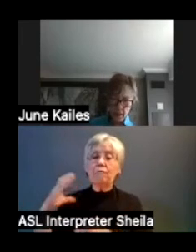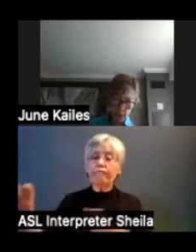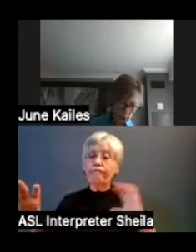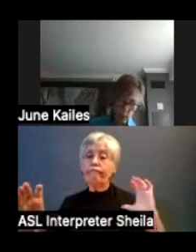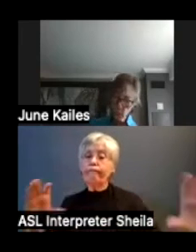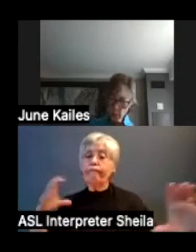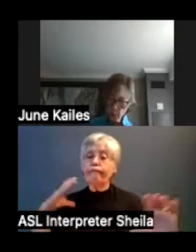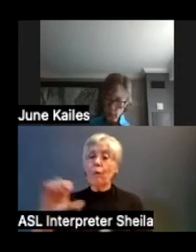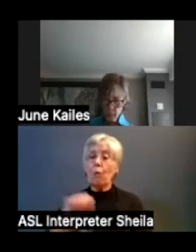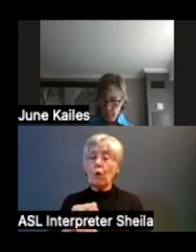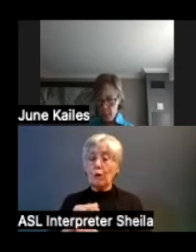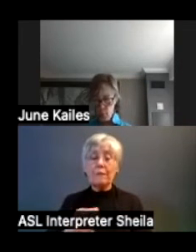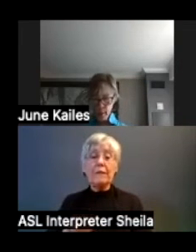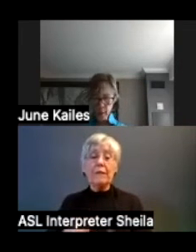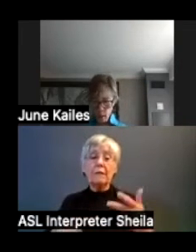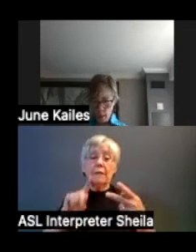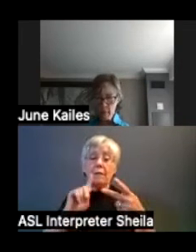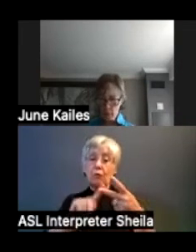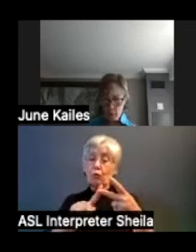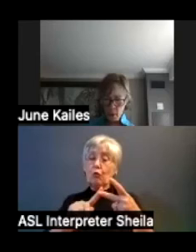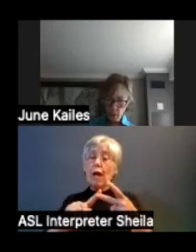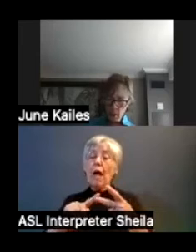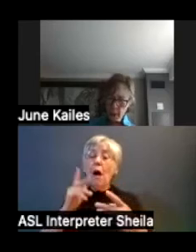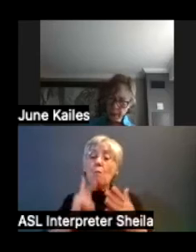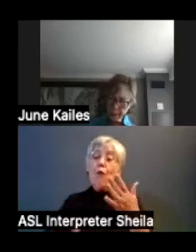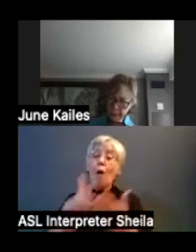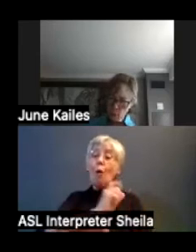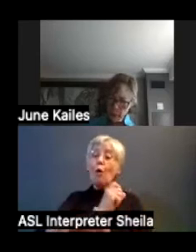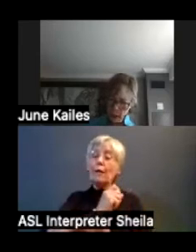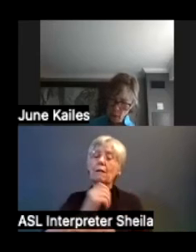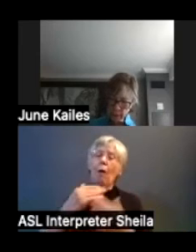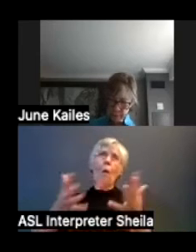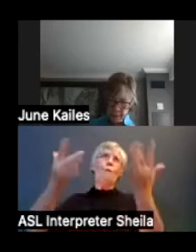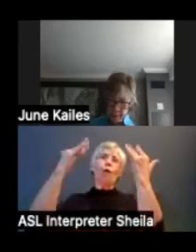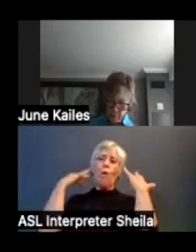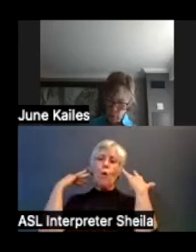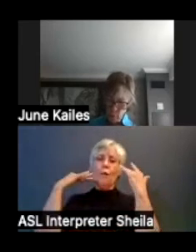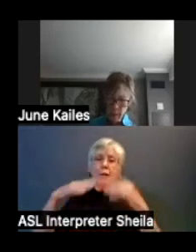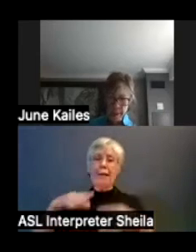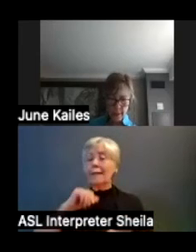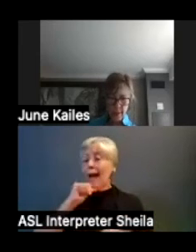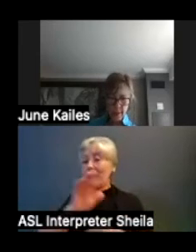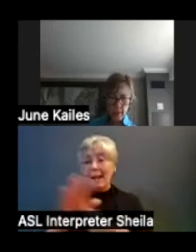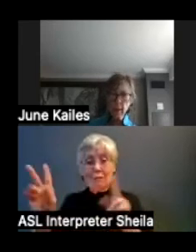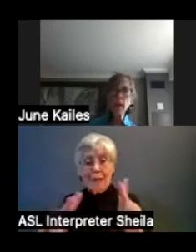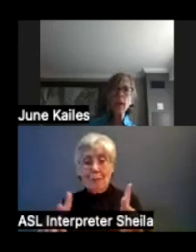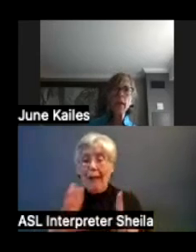priorities. 2, priority overload, narrow bandwidth and full